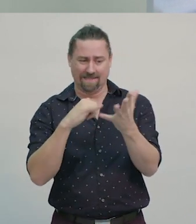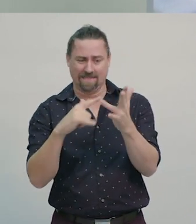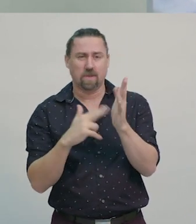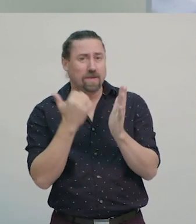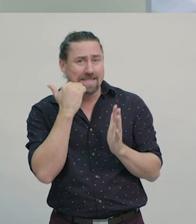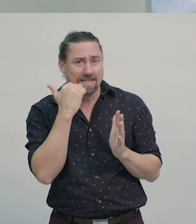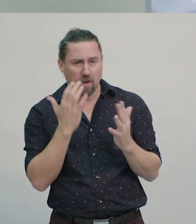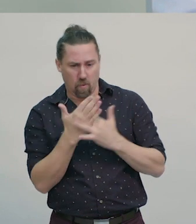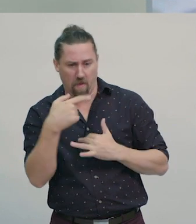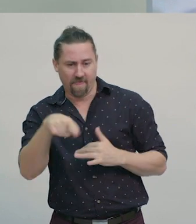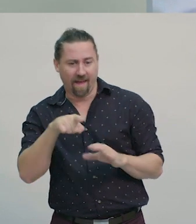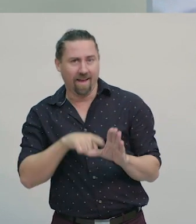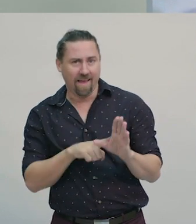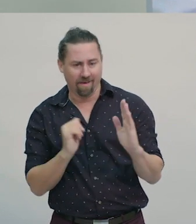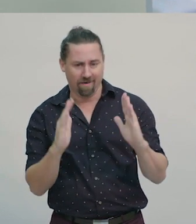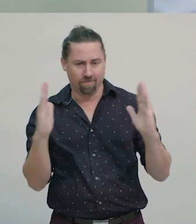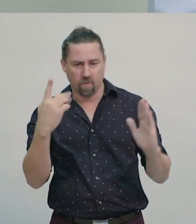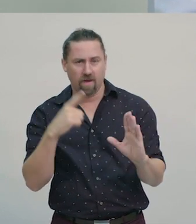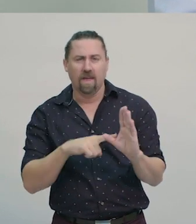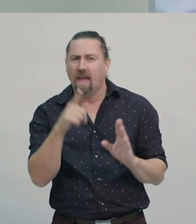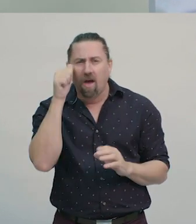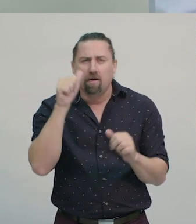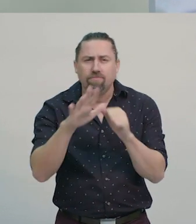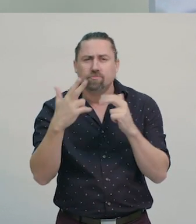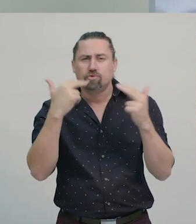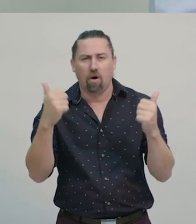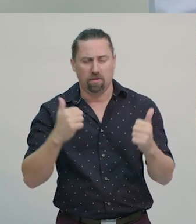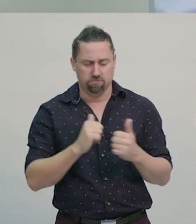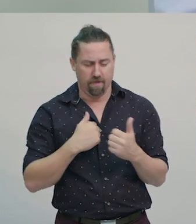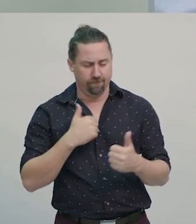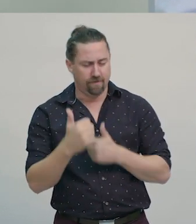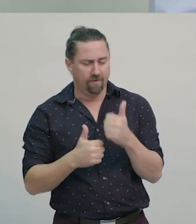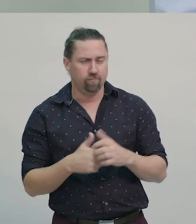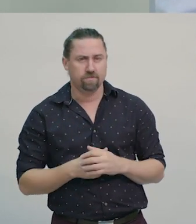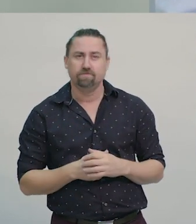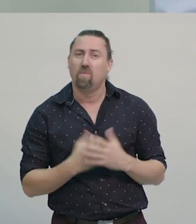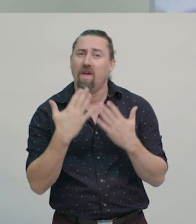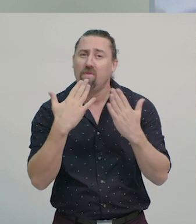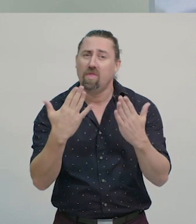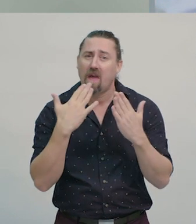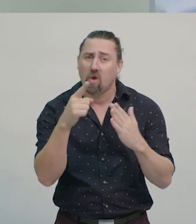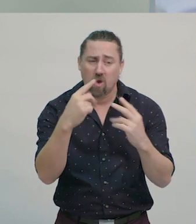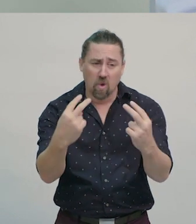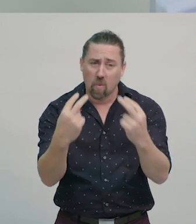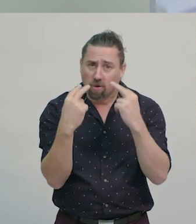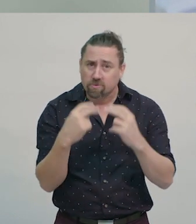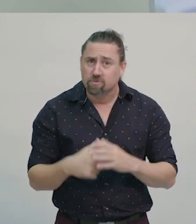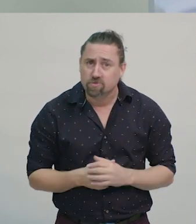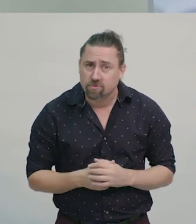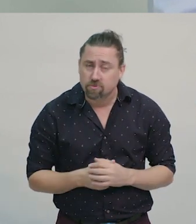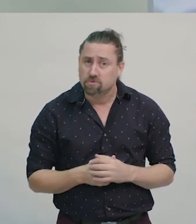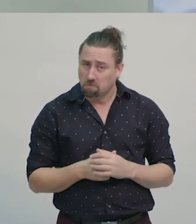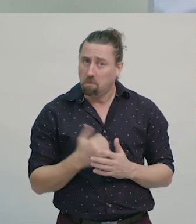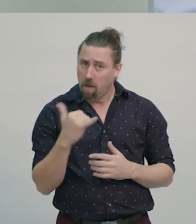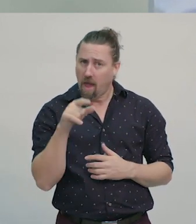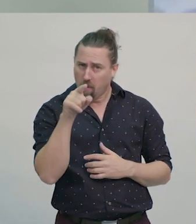the year. And don't forget that great rap, Terry. That was my favourite. Thanks so much for joining us today. You might like